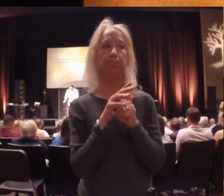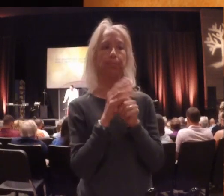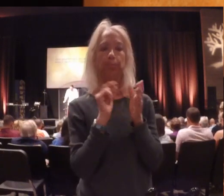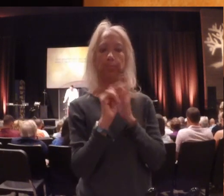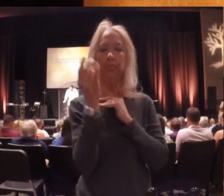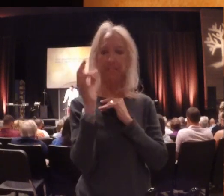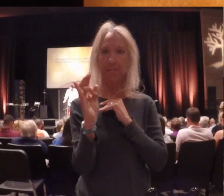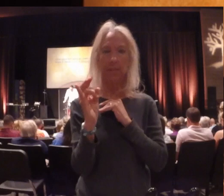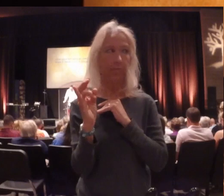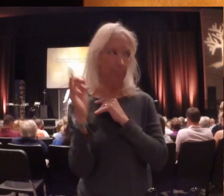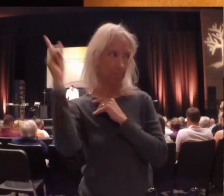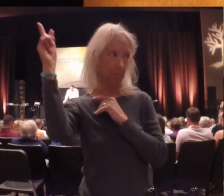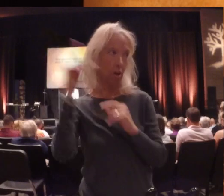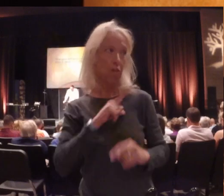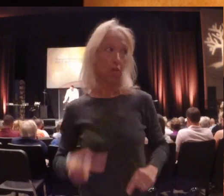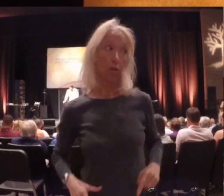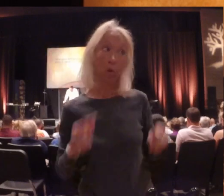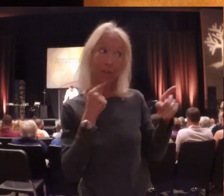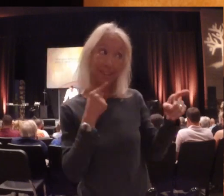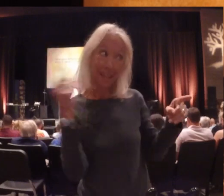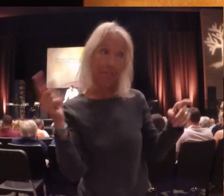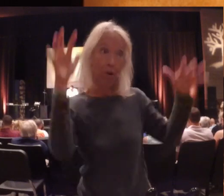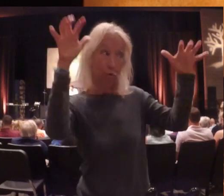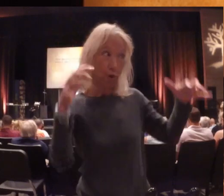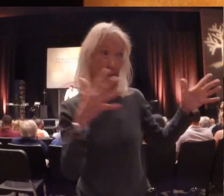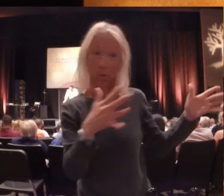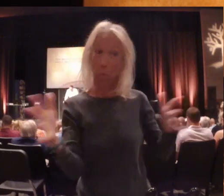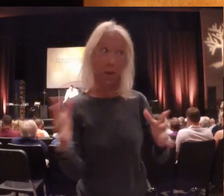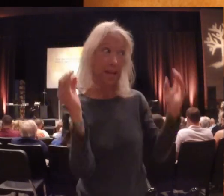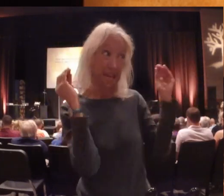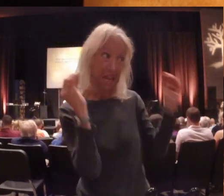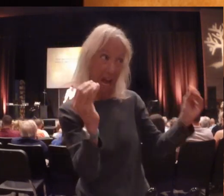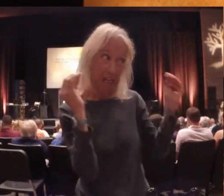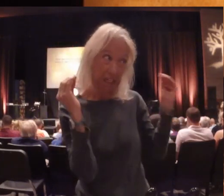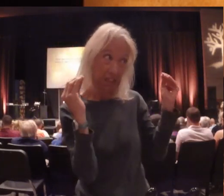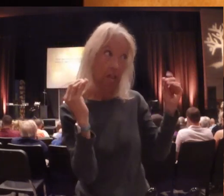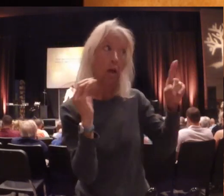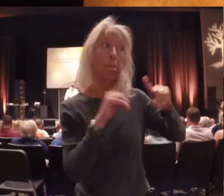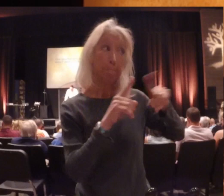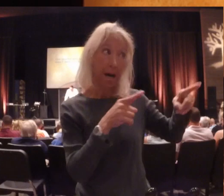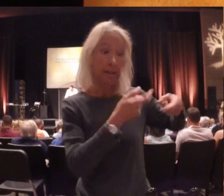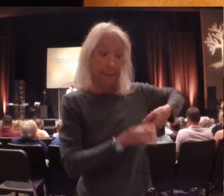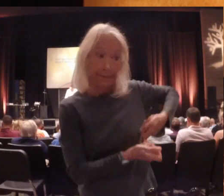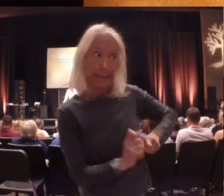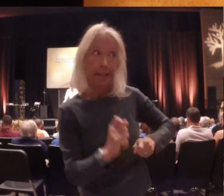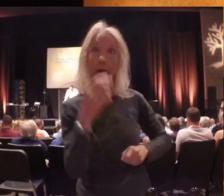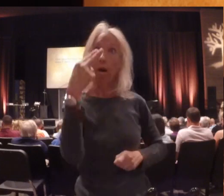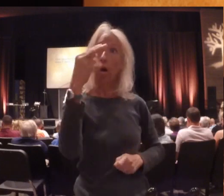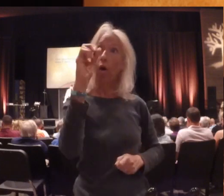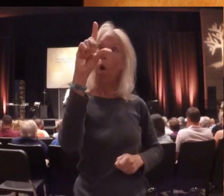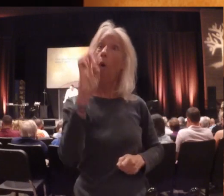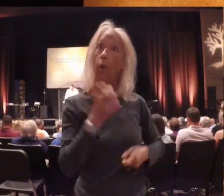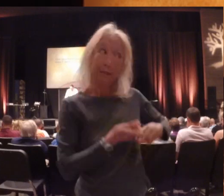says the Lord, you shall not see wind, nor shall you see rain, yet that valley shall be filled with water so that you, your cattle, and your